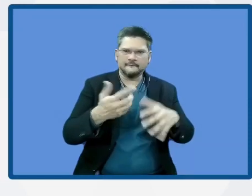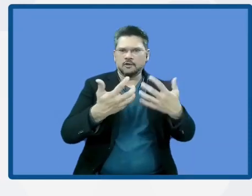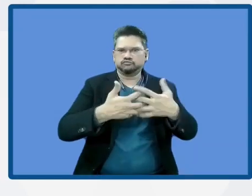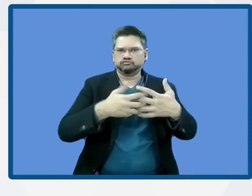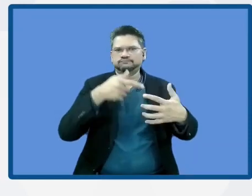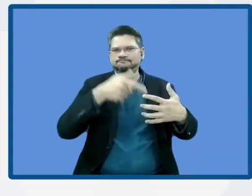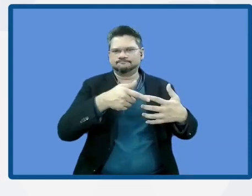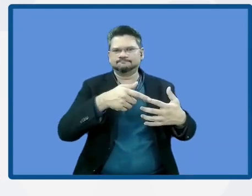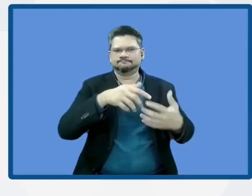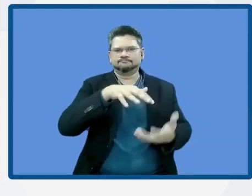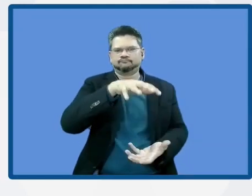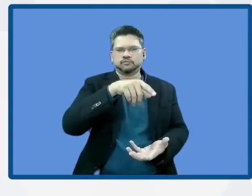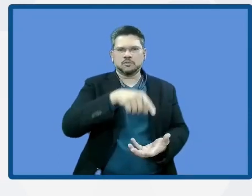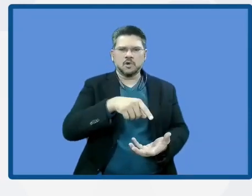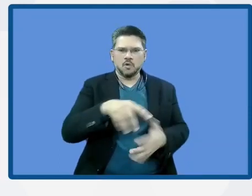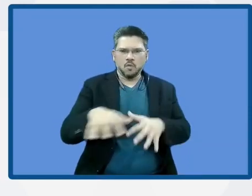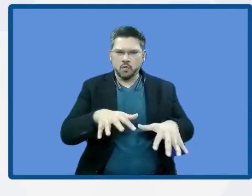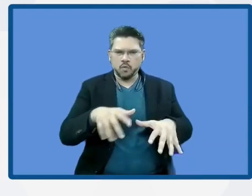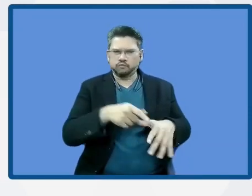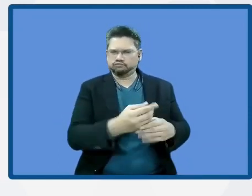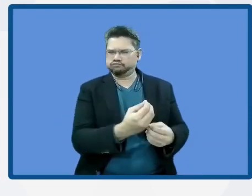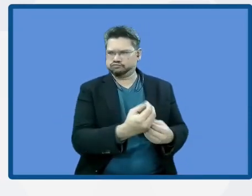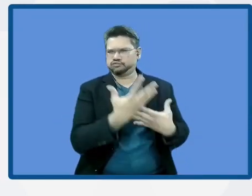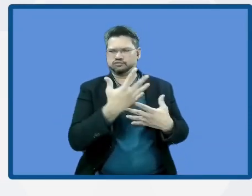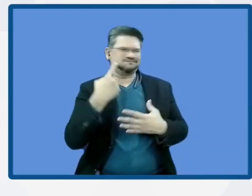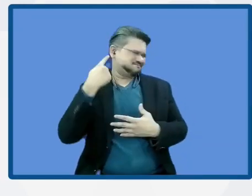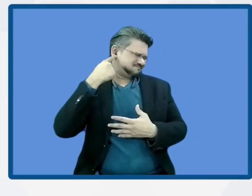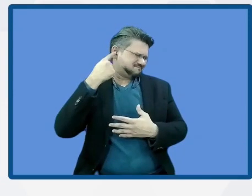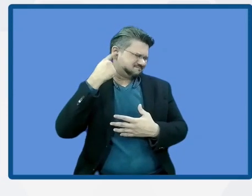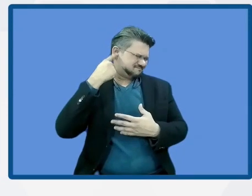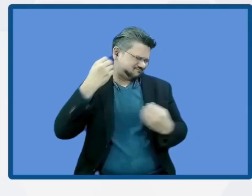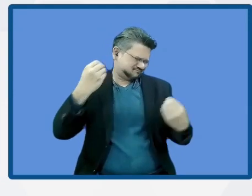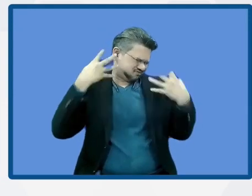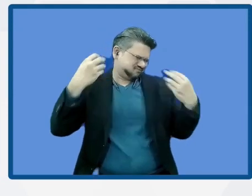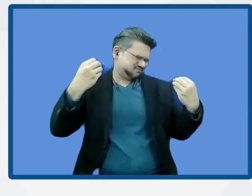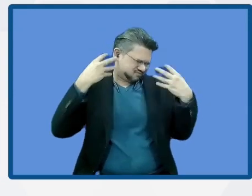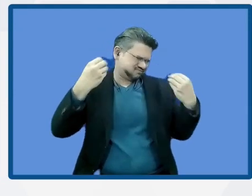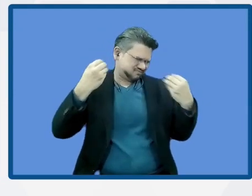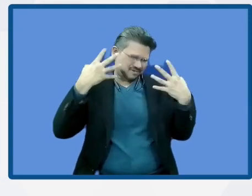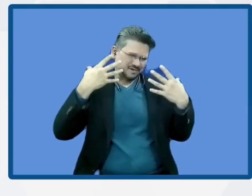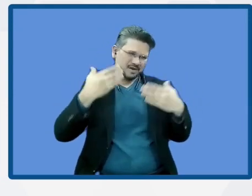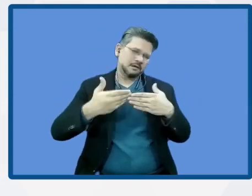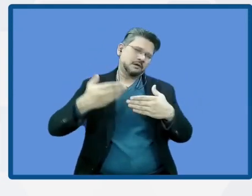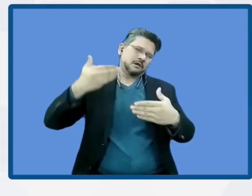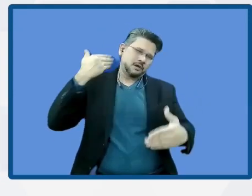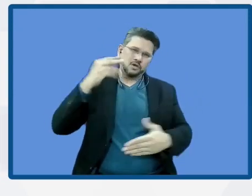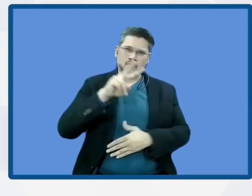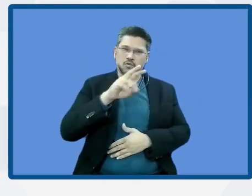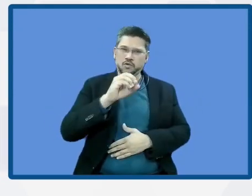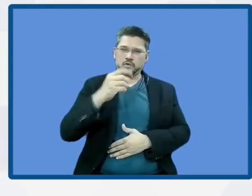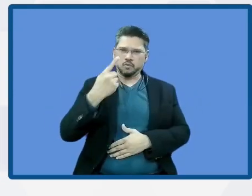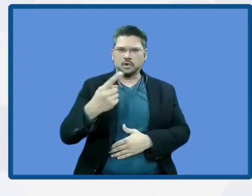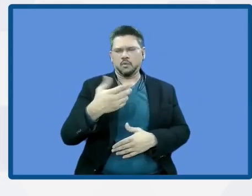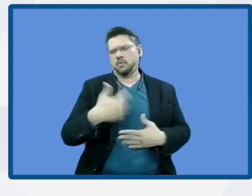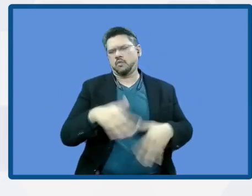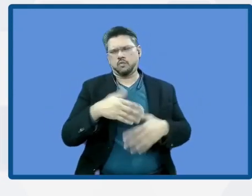It's interesting because we got these devices a year before, in 2000. We remember them being very costly, and unfortunately, not everyone had access to